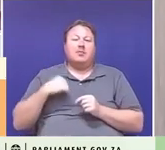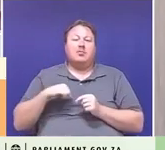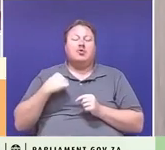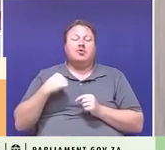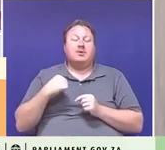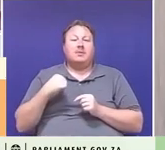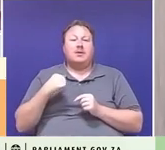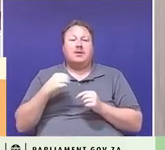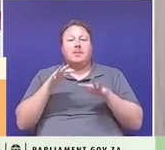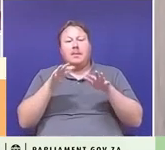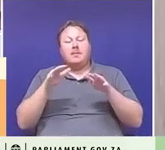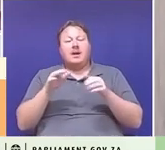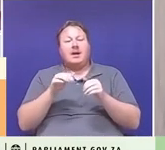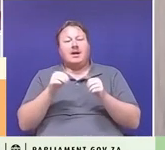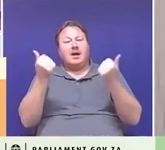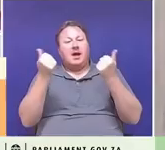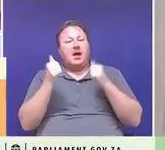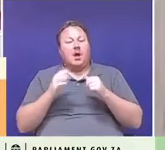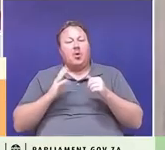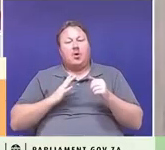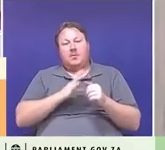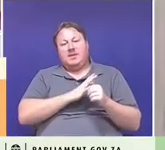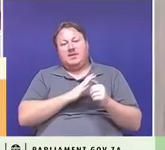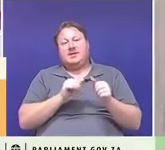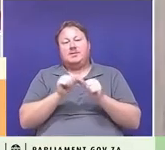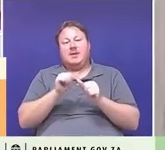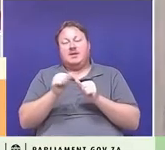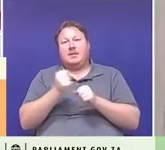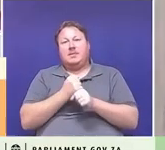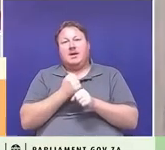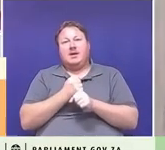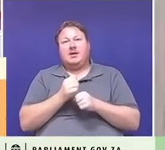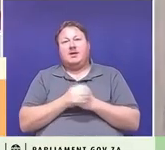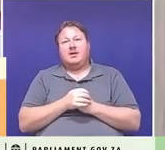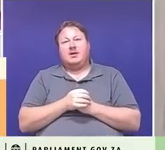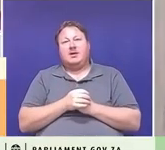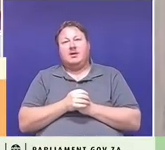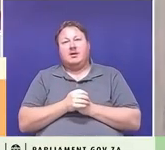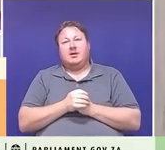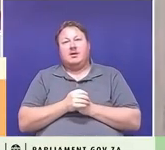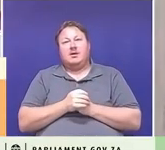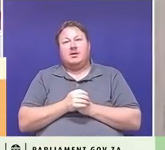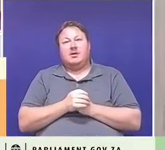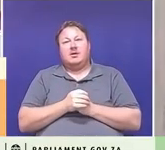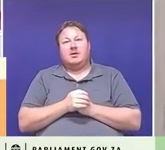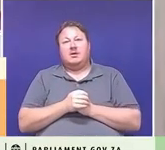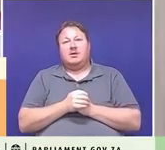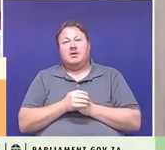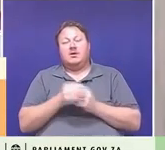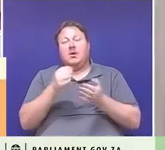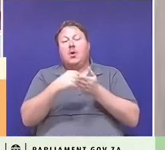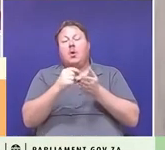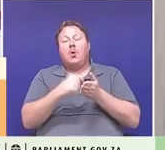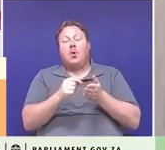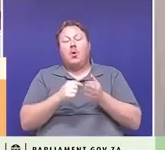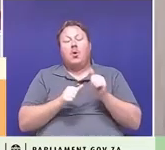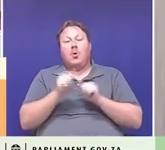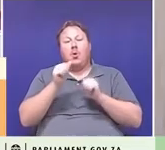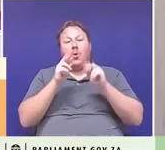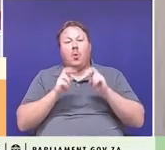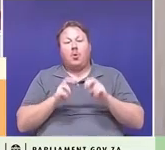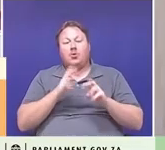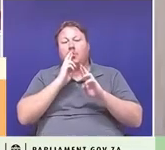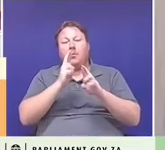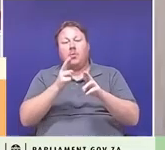accounts committees. These committees must be equipped to interrogate audit reports rigorously and